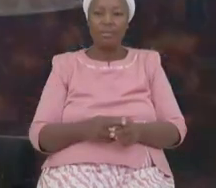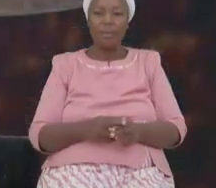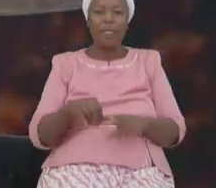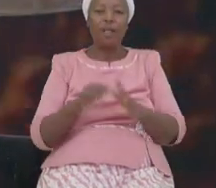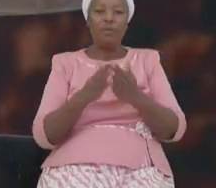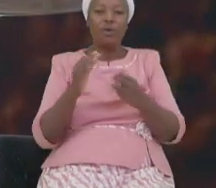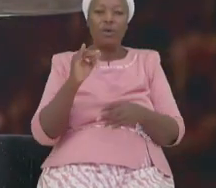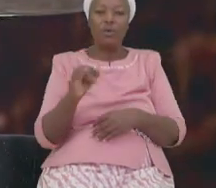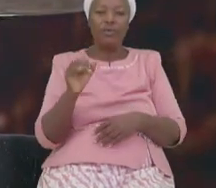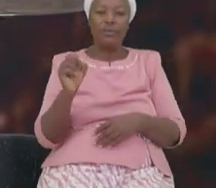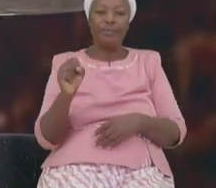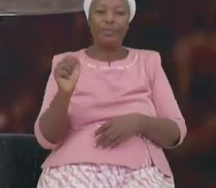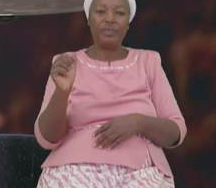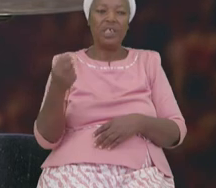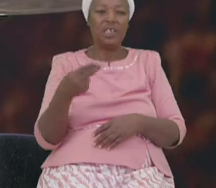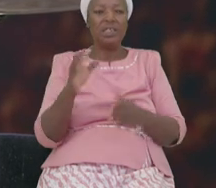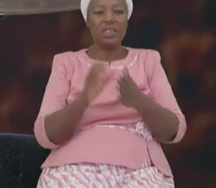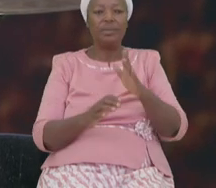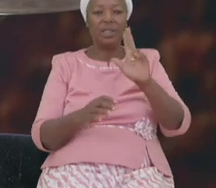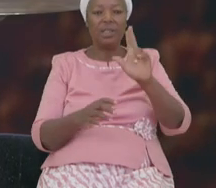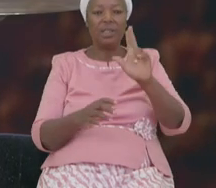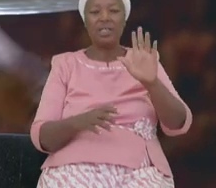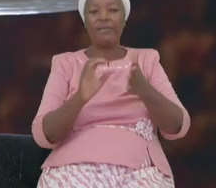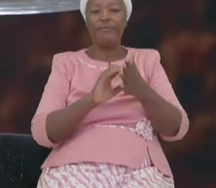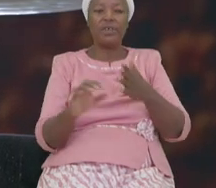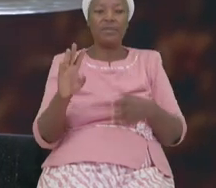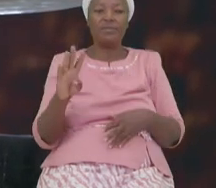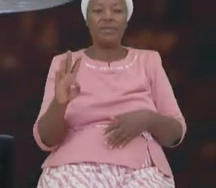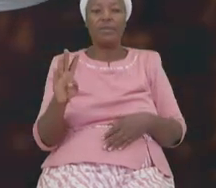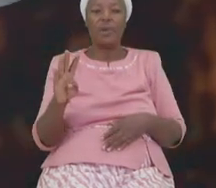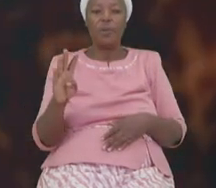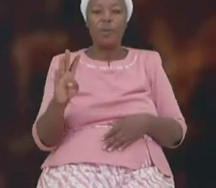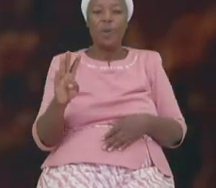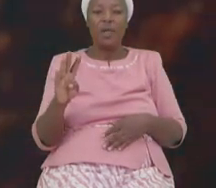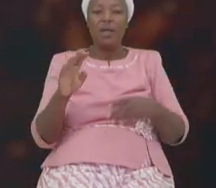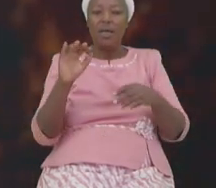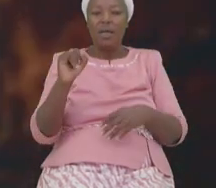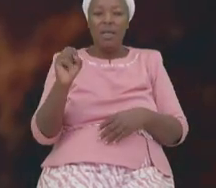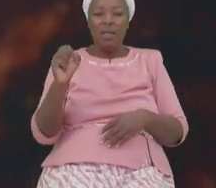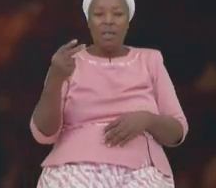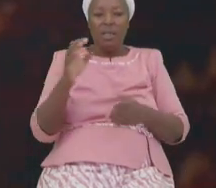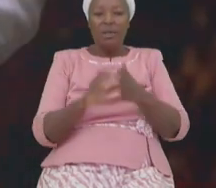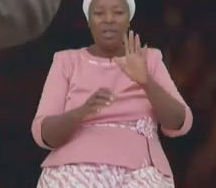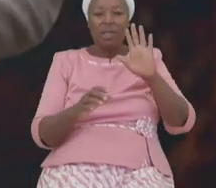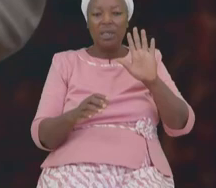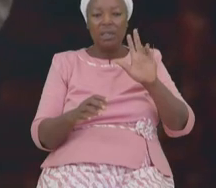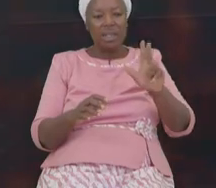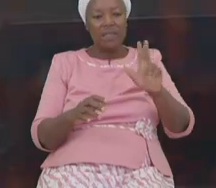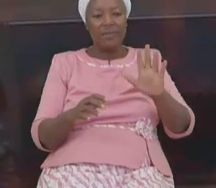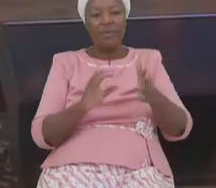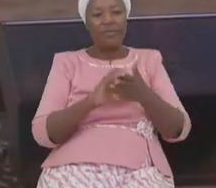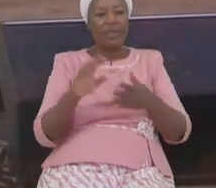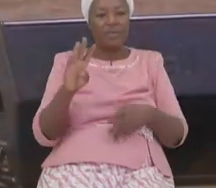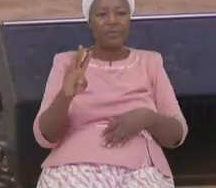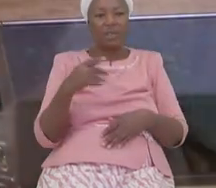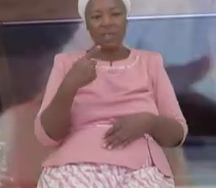Isaiah chapter 35, and I'm reading from verse 4. Isaiah chapter 35, we're looking at it from verse 4. Say